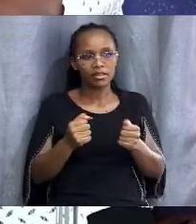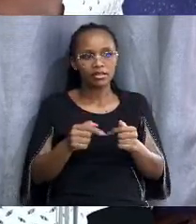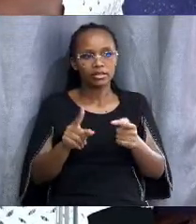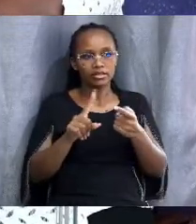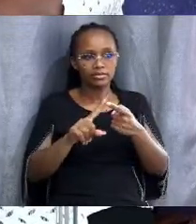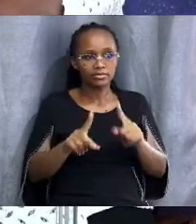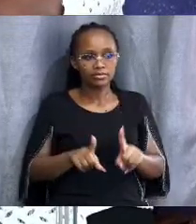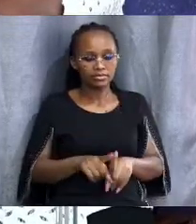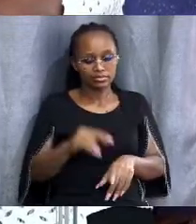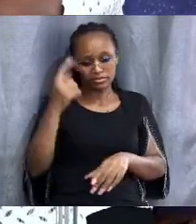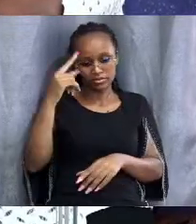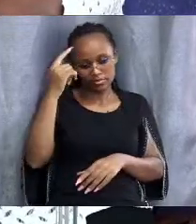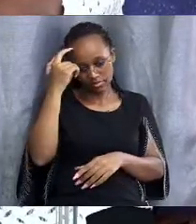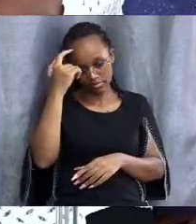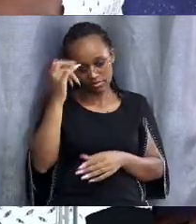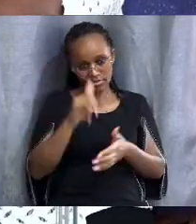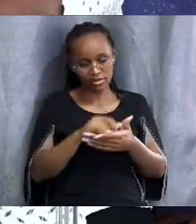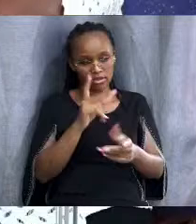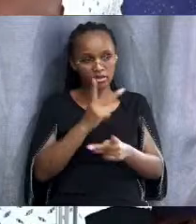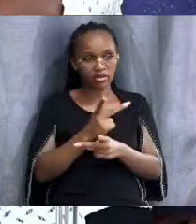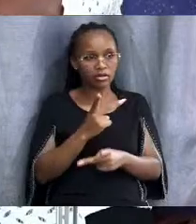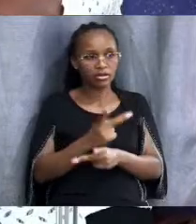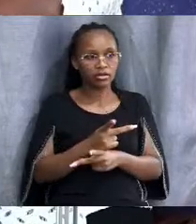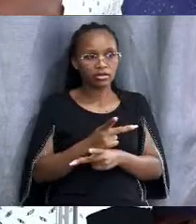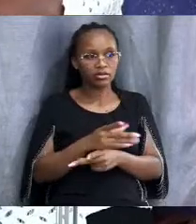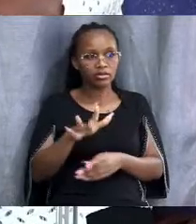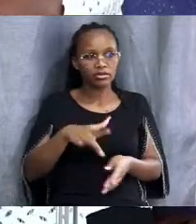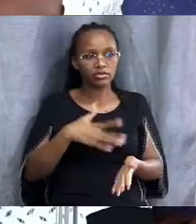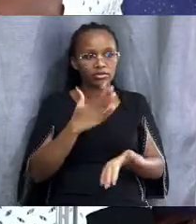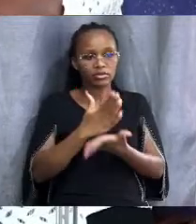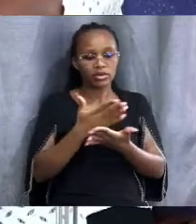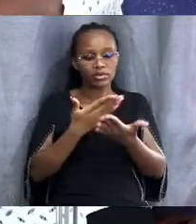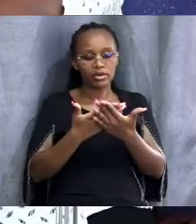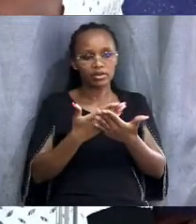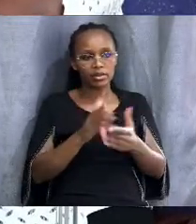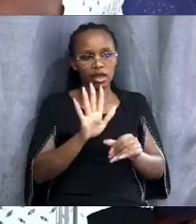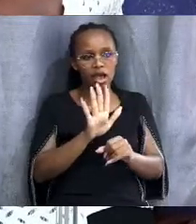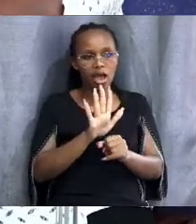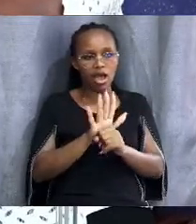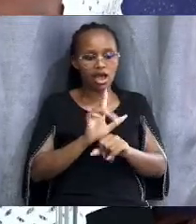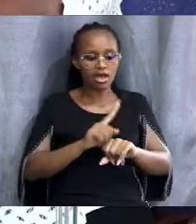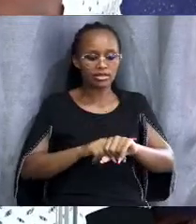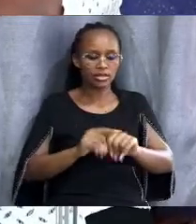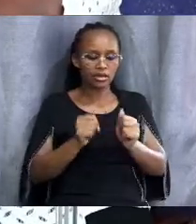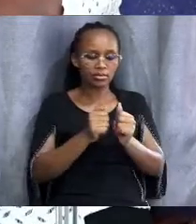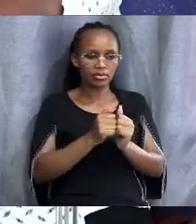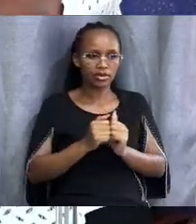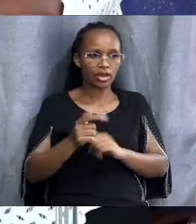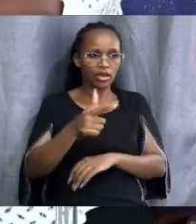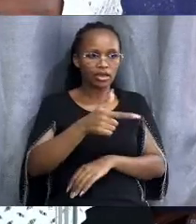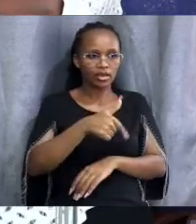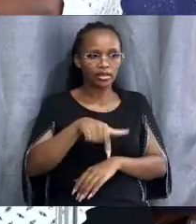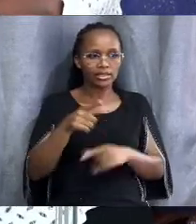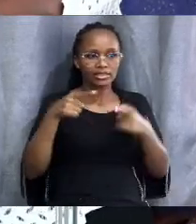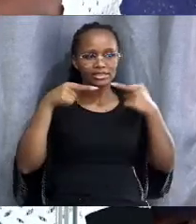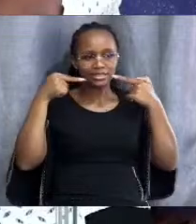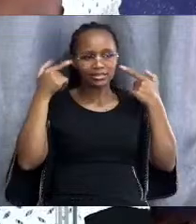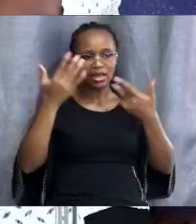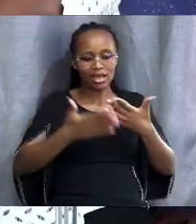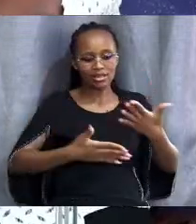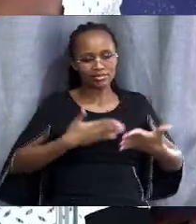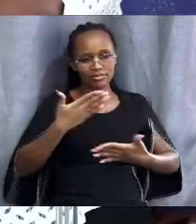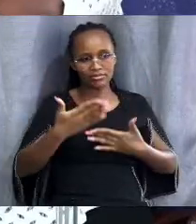reflect on the memories we created, I am filled with gratitude for the time we had together. Every smile, every